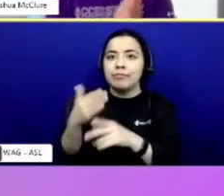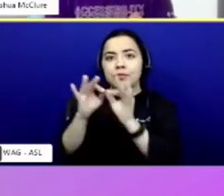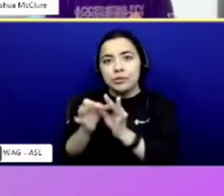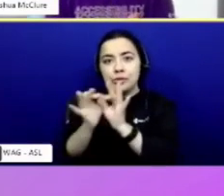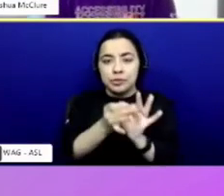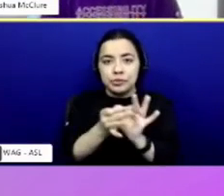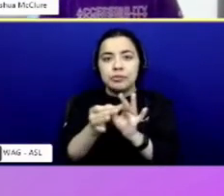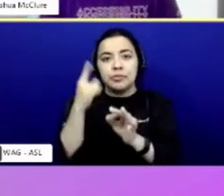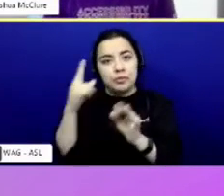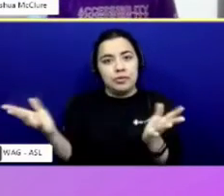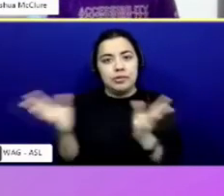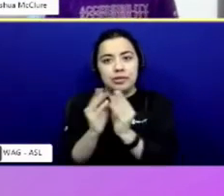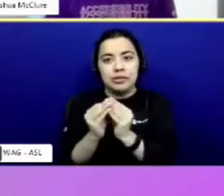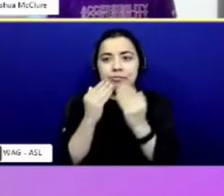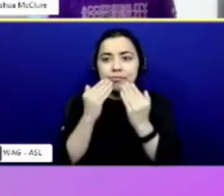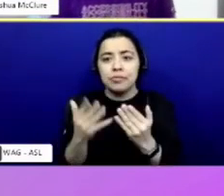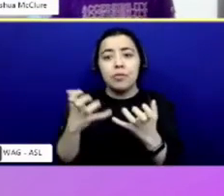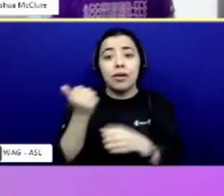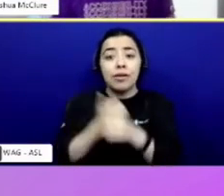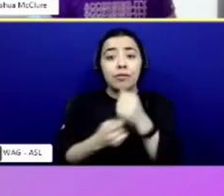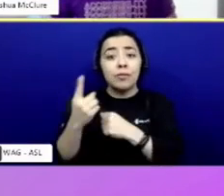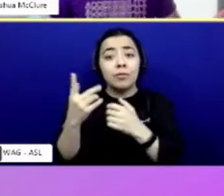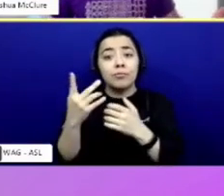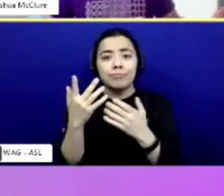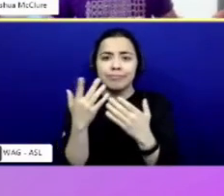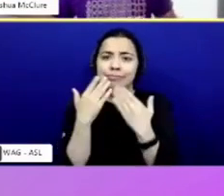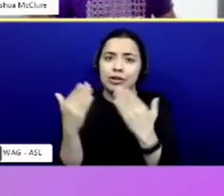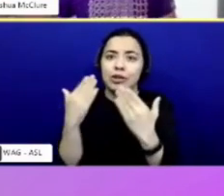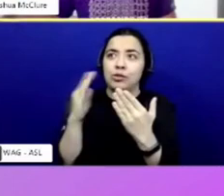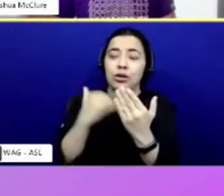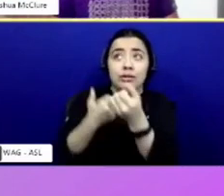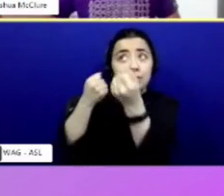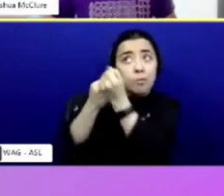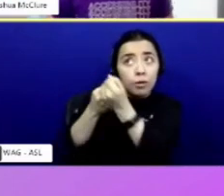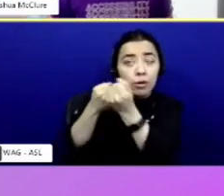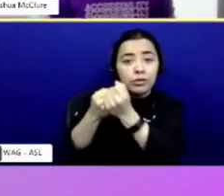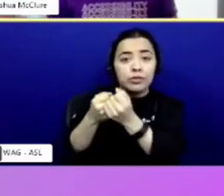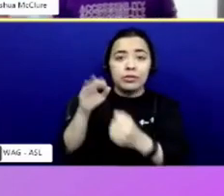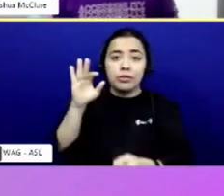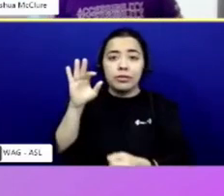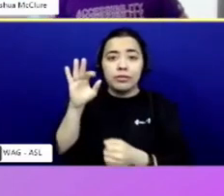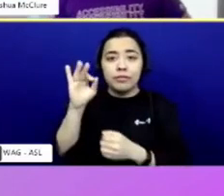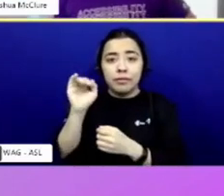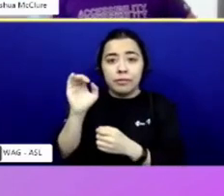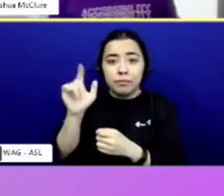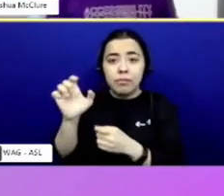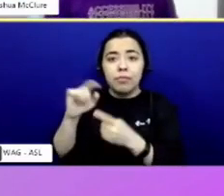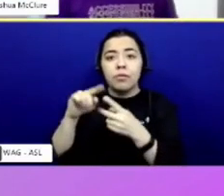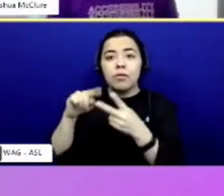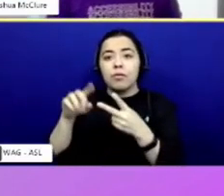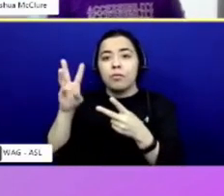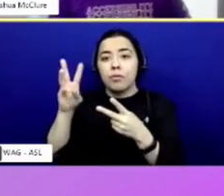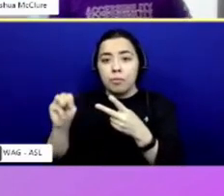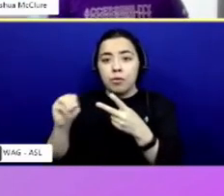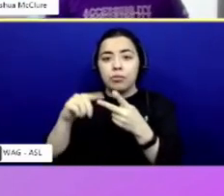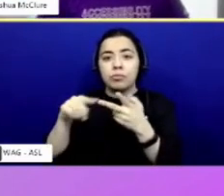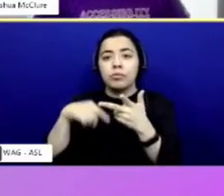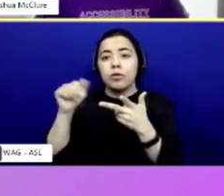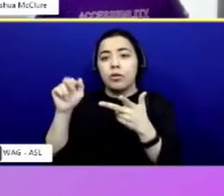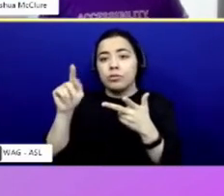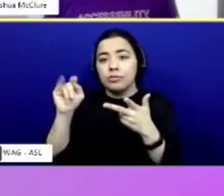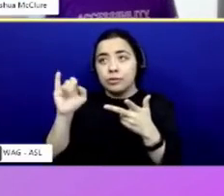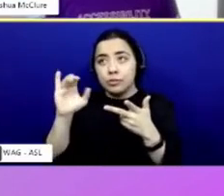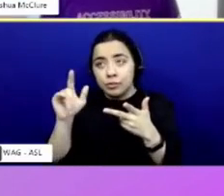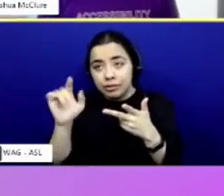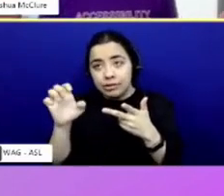on this session. I want to also say thank you to our sponsors, Fable, Walmart, Articulate, Apex, Covantage, and of